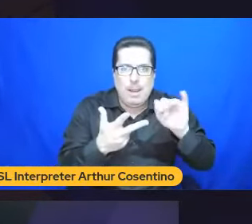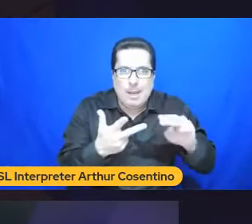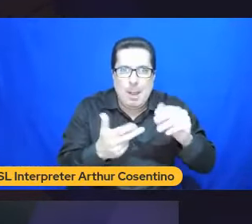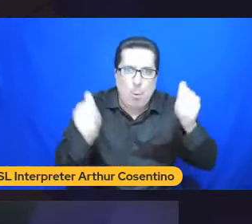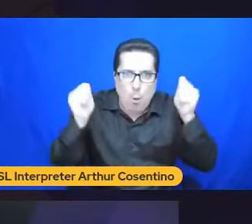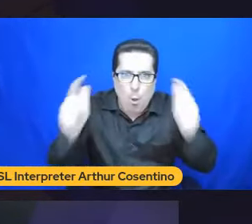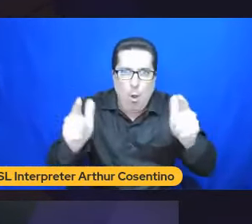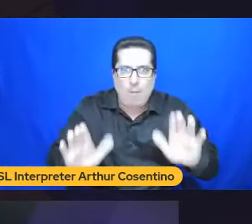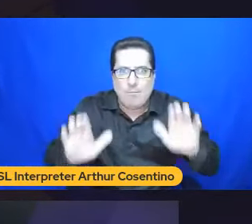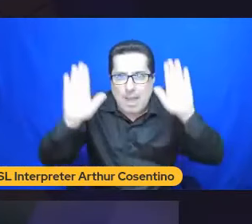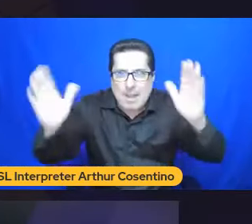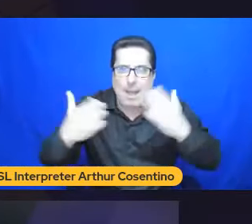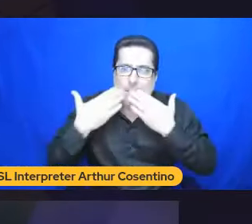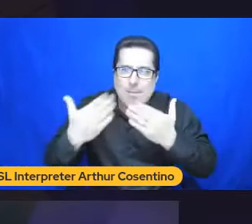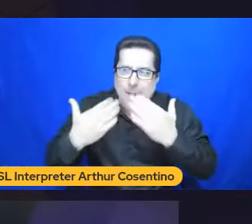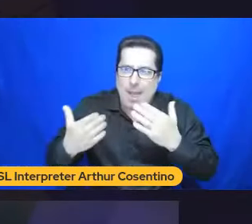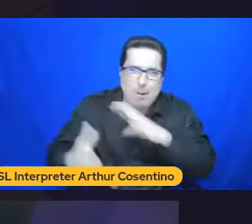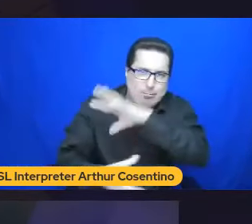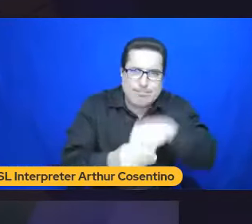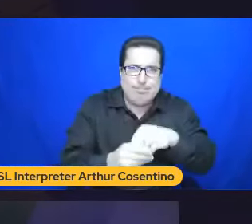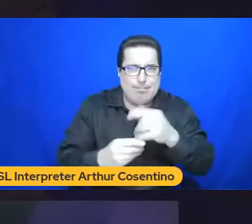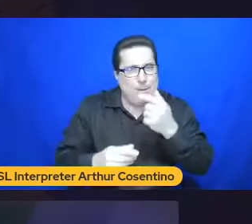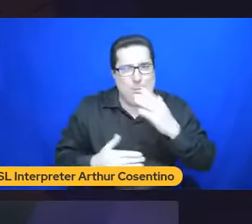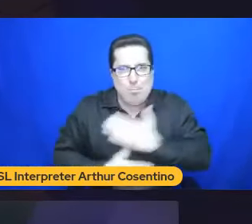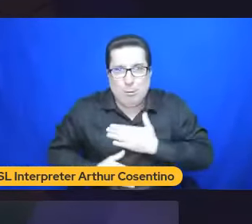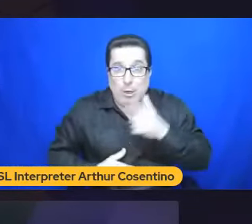it, and thank you. And Norma, you're on screen. Are you ready?